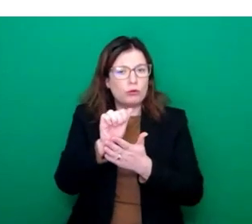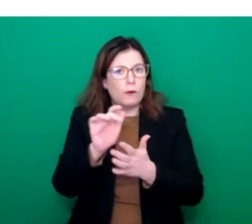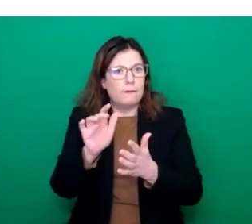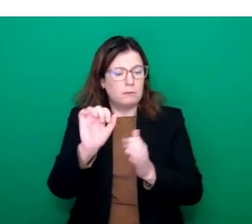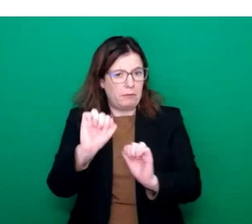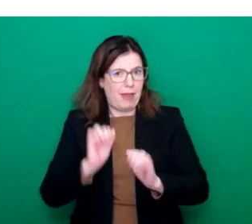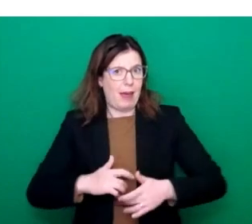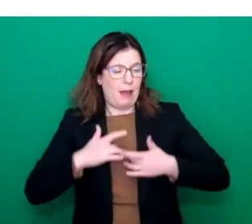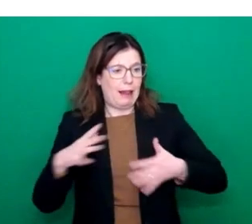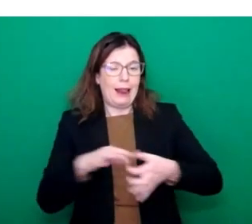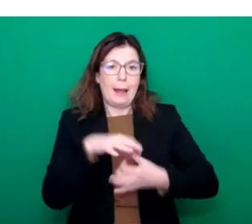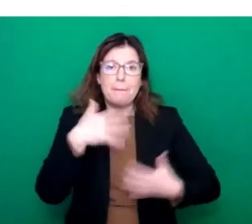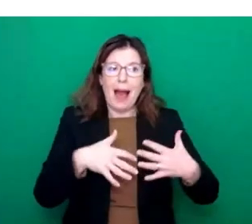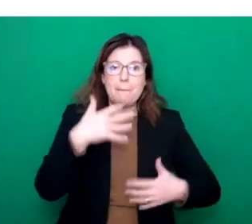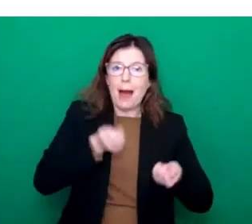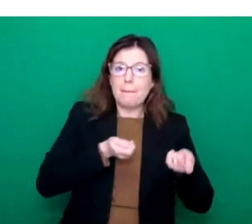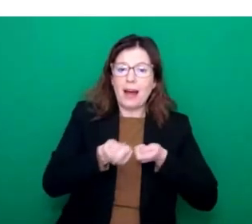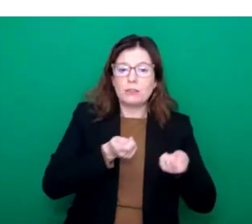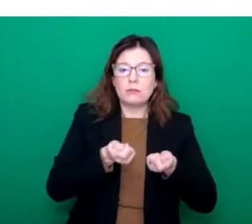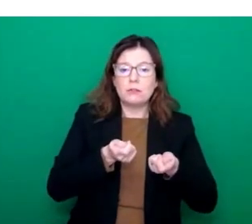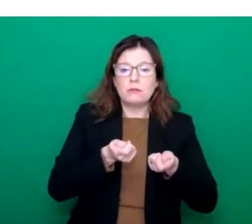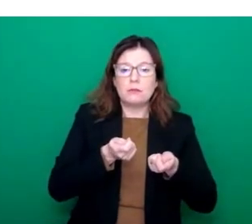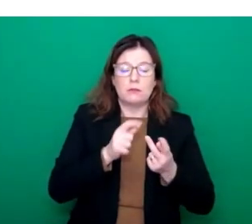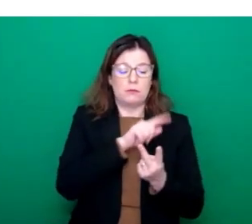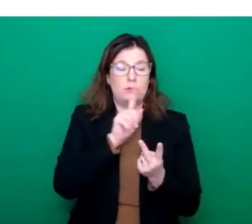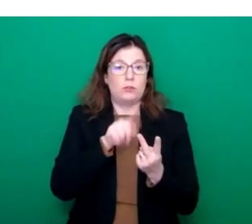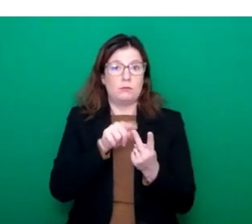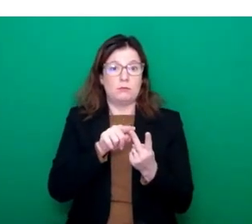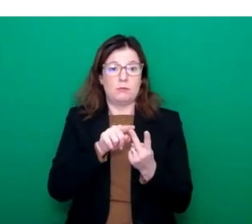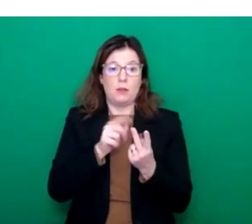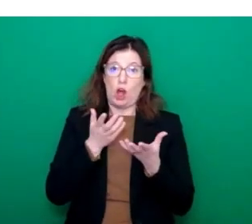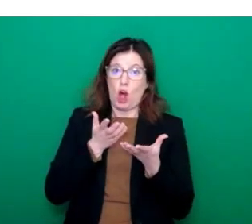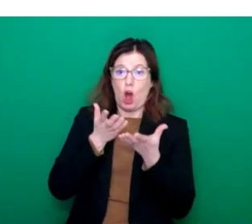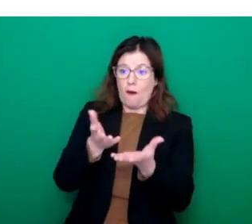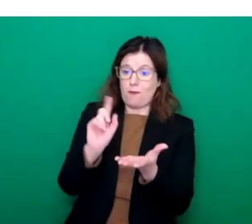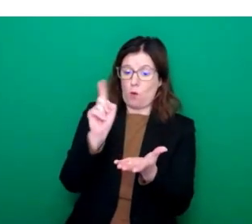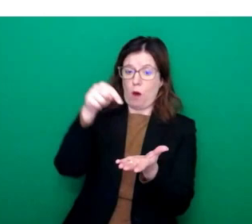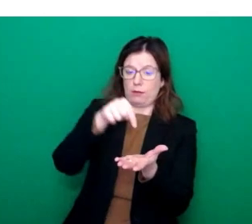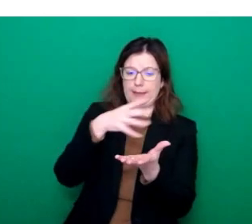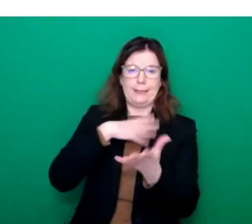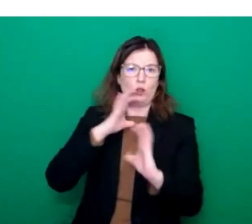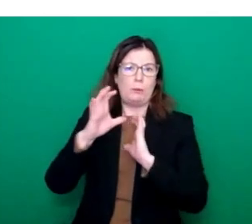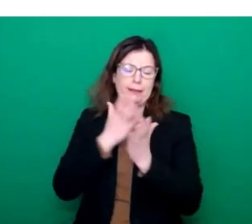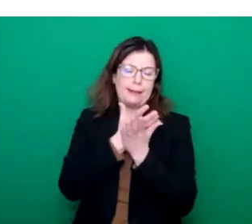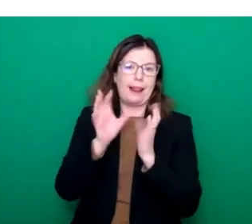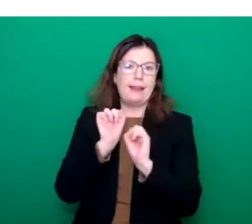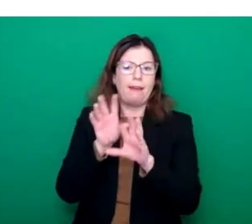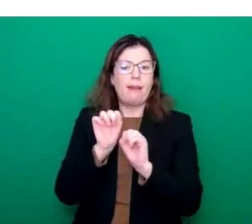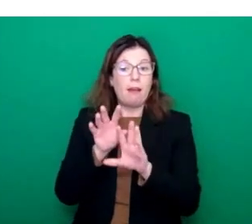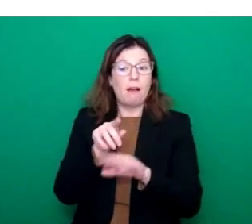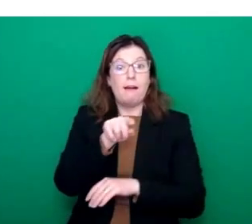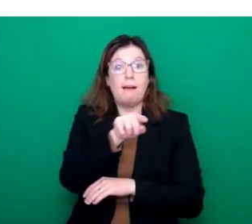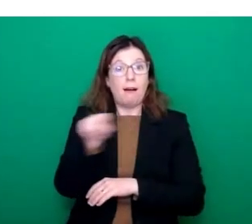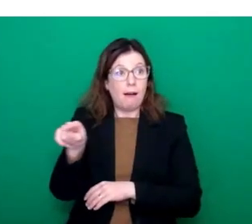management, doing a better job of communicating what our offerings were and inviting questions, especially at the